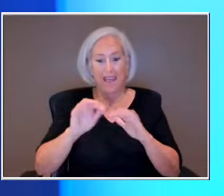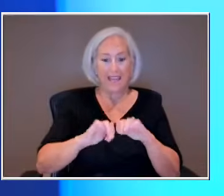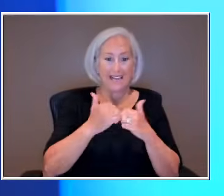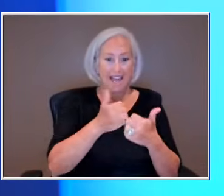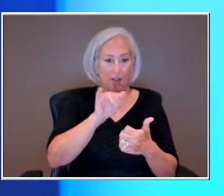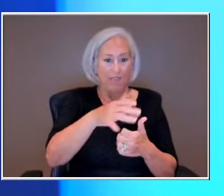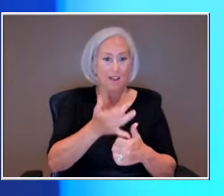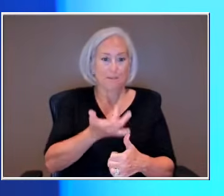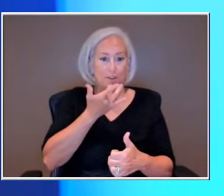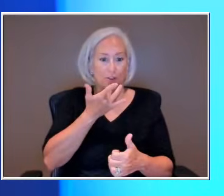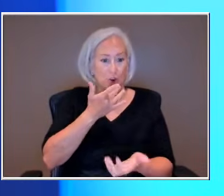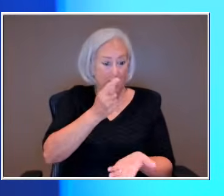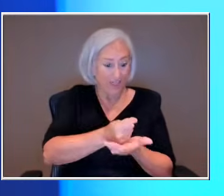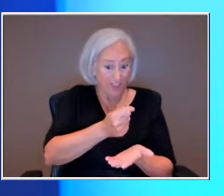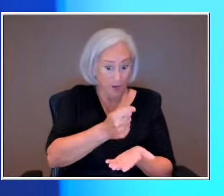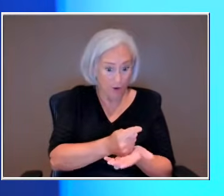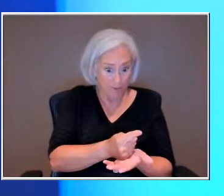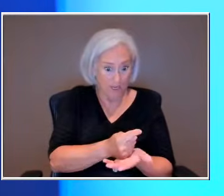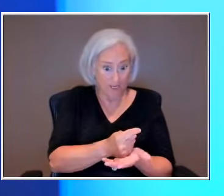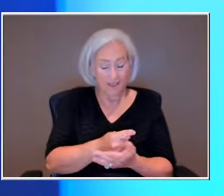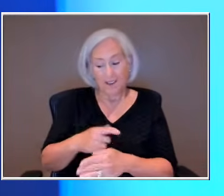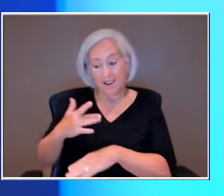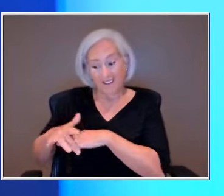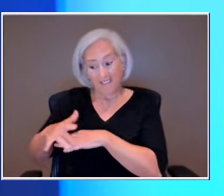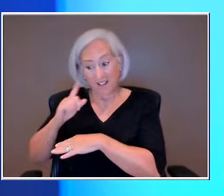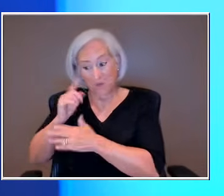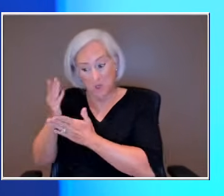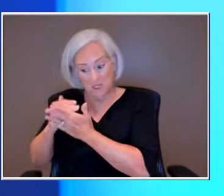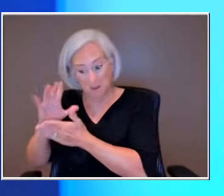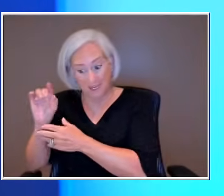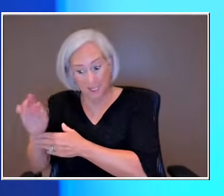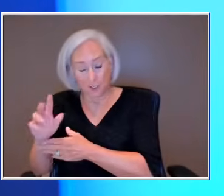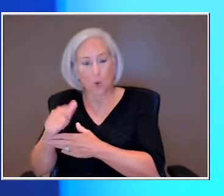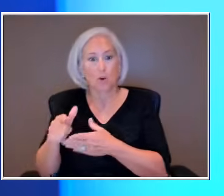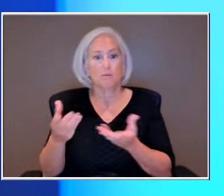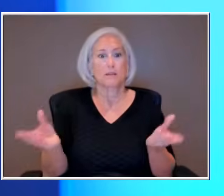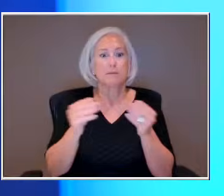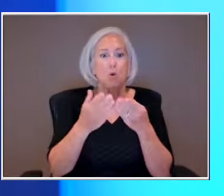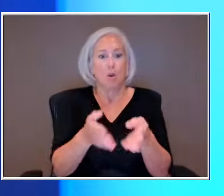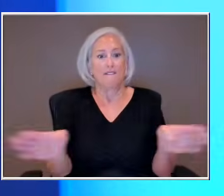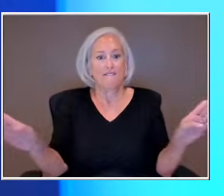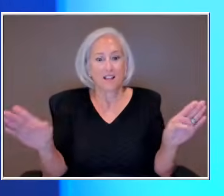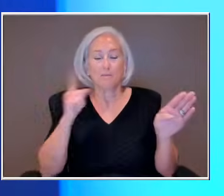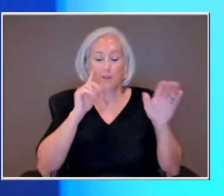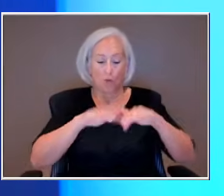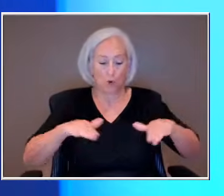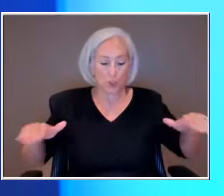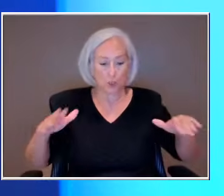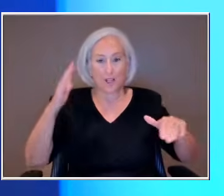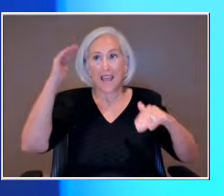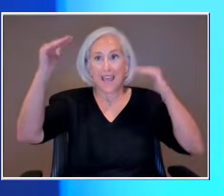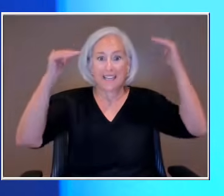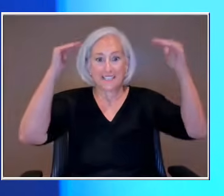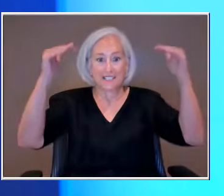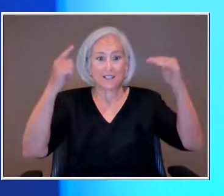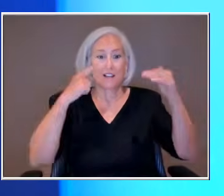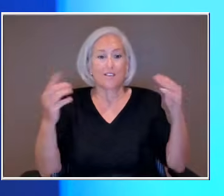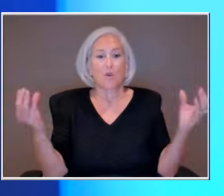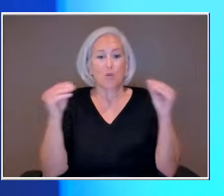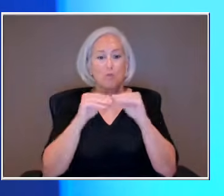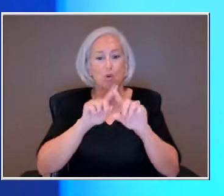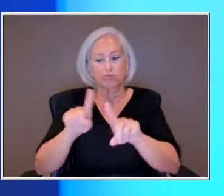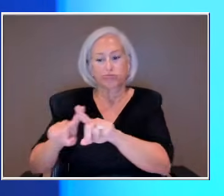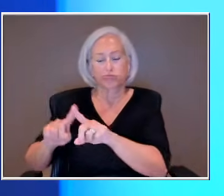which has been available for certain cancers, will now be more widely available to children and adults in the treatment of more diseases.